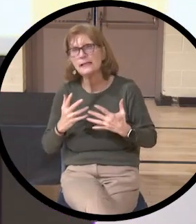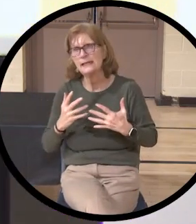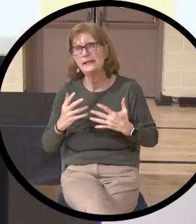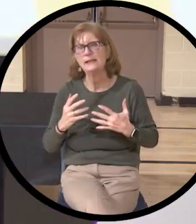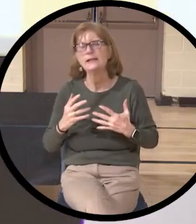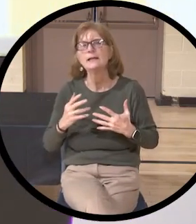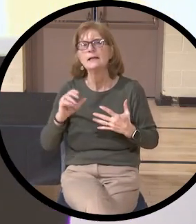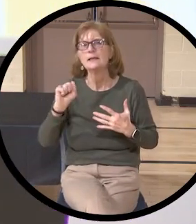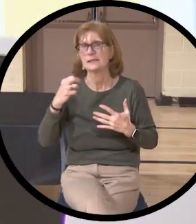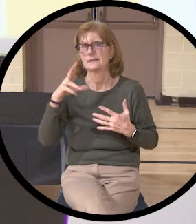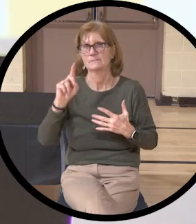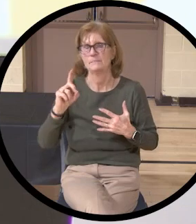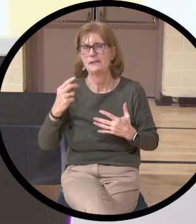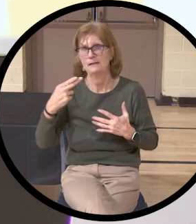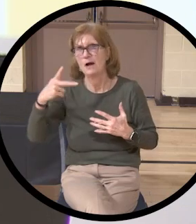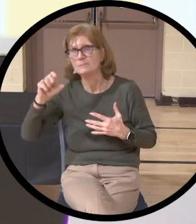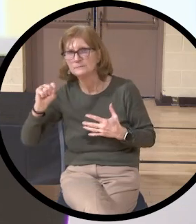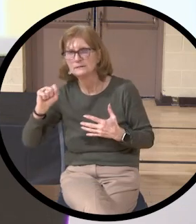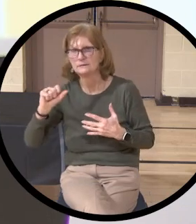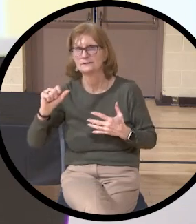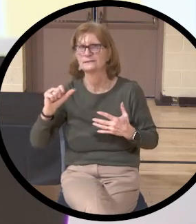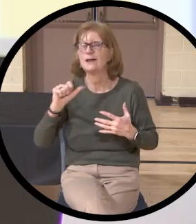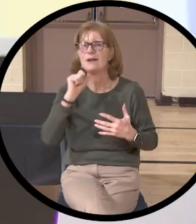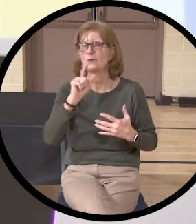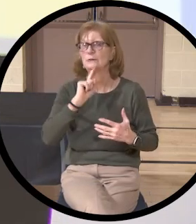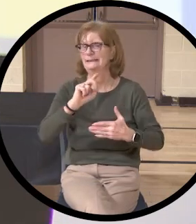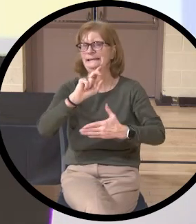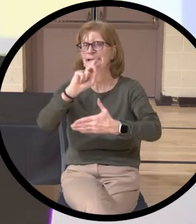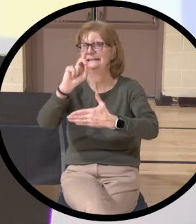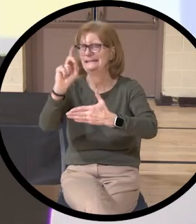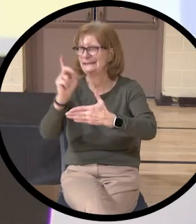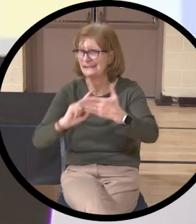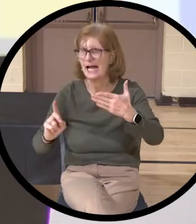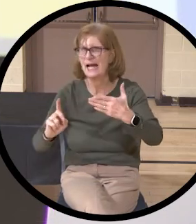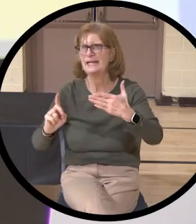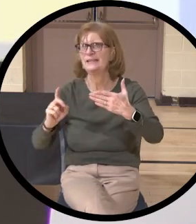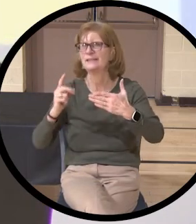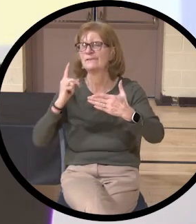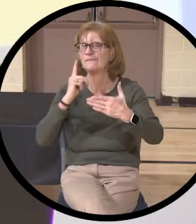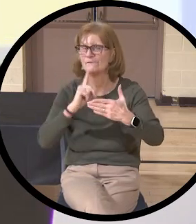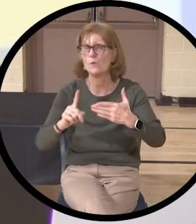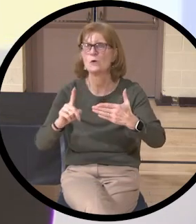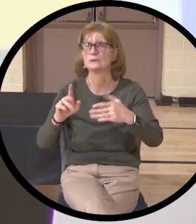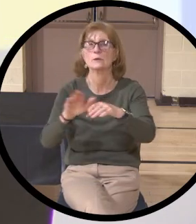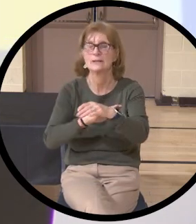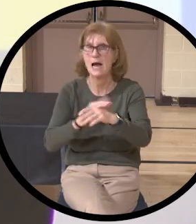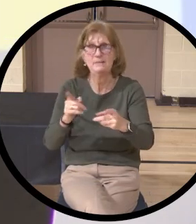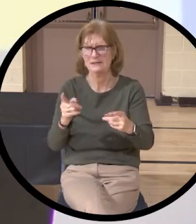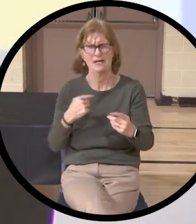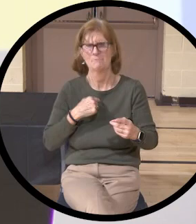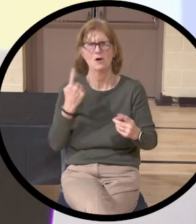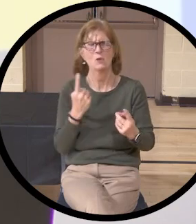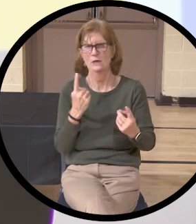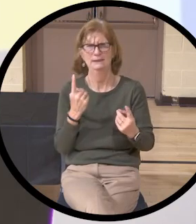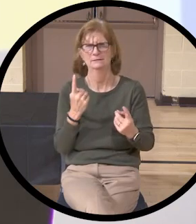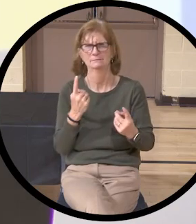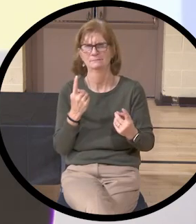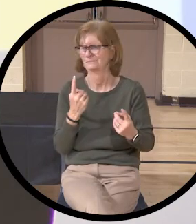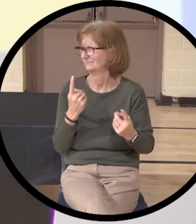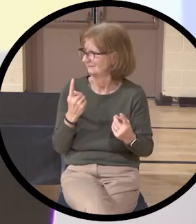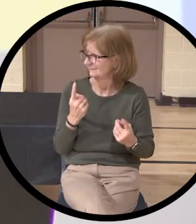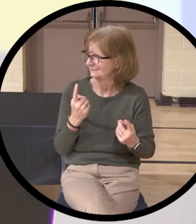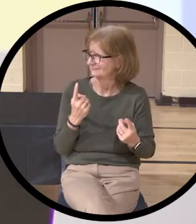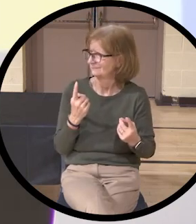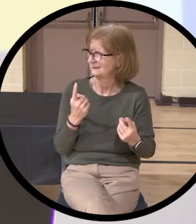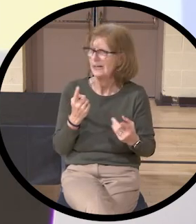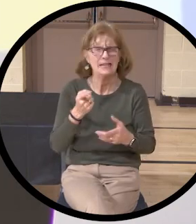steep slopes, which most cities aren't up against what we're up against. And it always baffles me how it seems like sometimes the fastest speeds are going